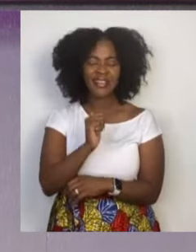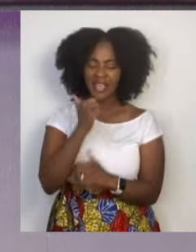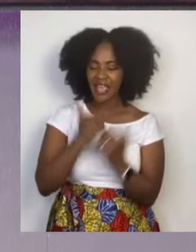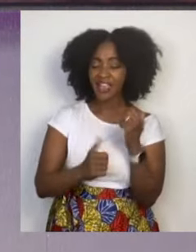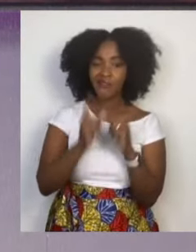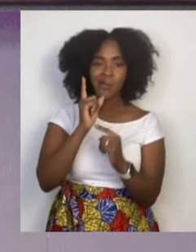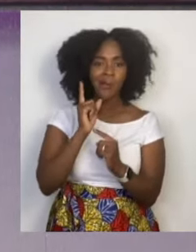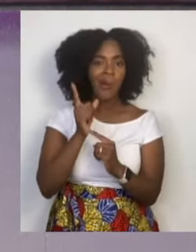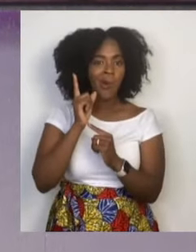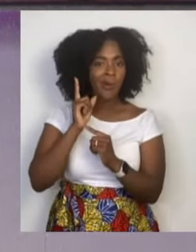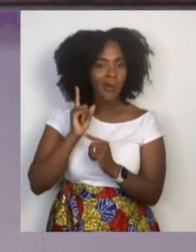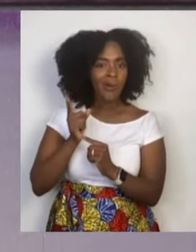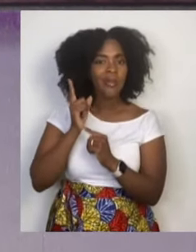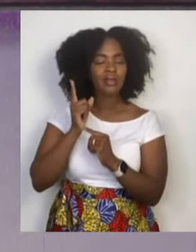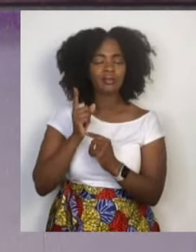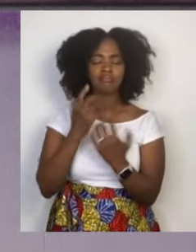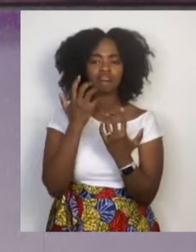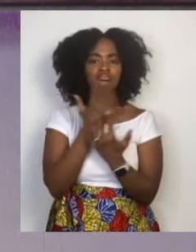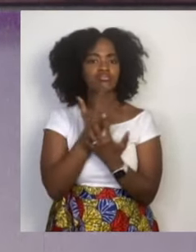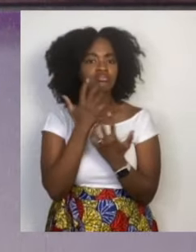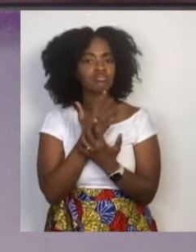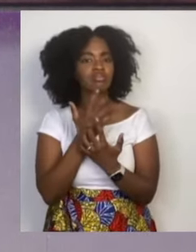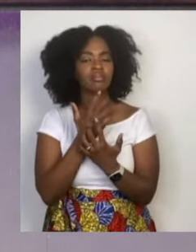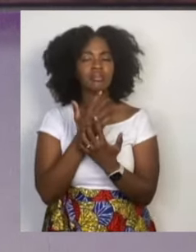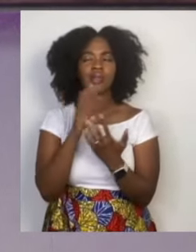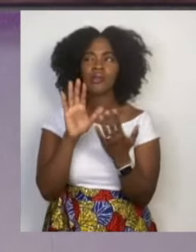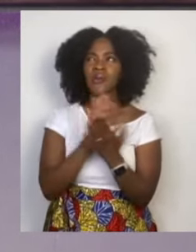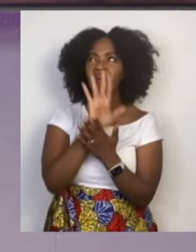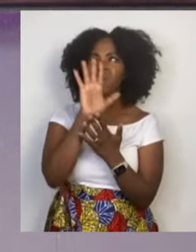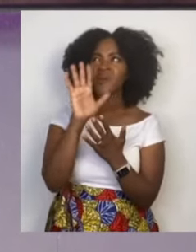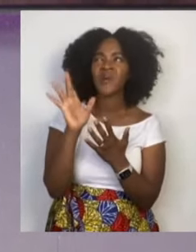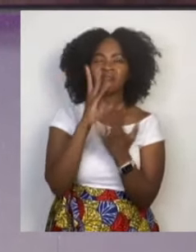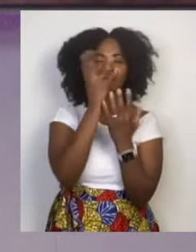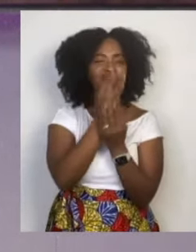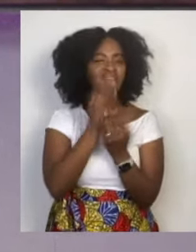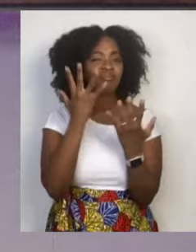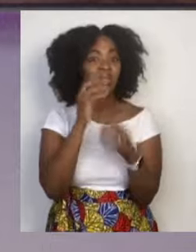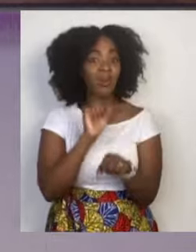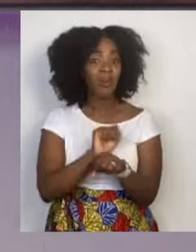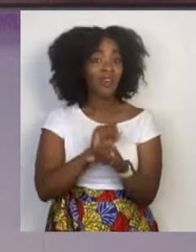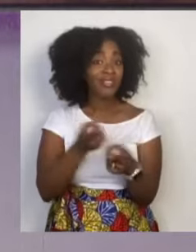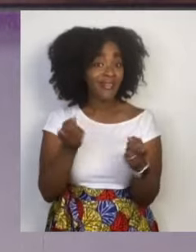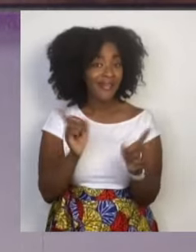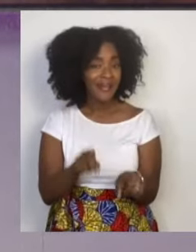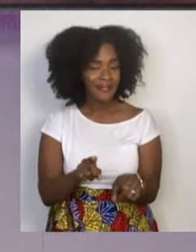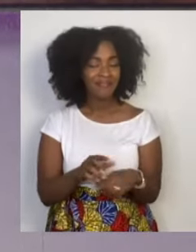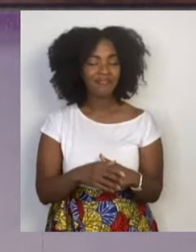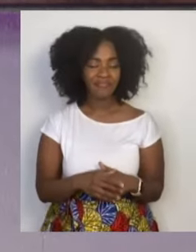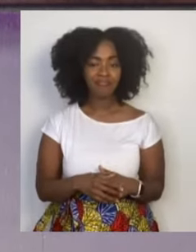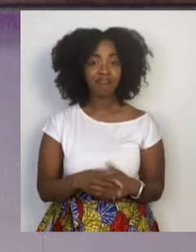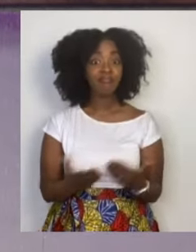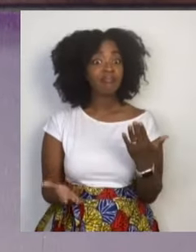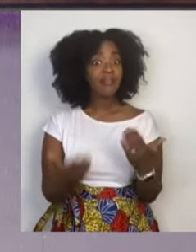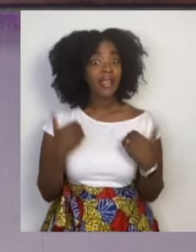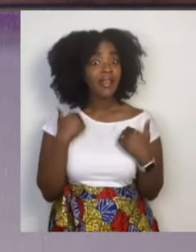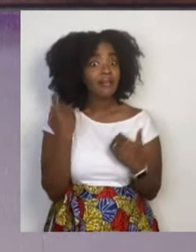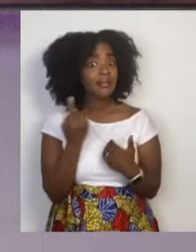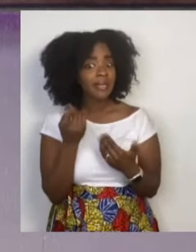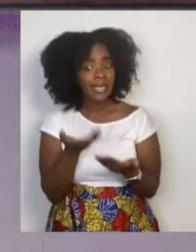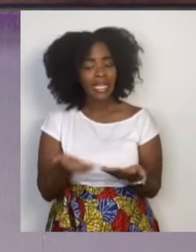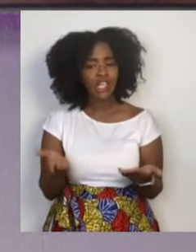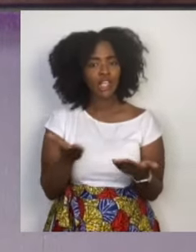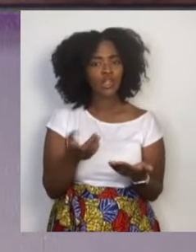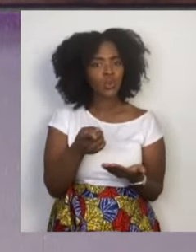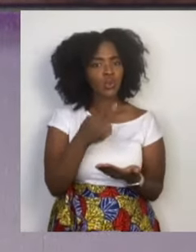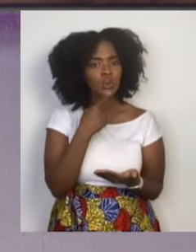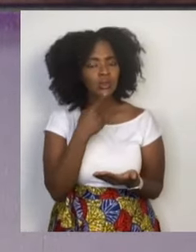is. Hallelujah. There may be someone here today who said, Pastor Jennifer, I want to become a member of